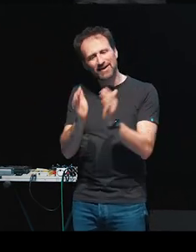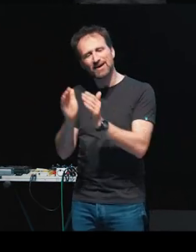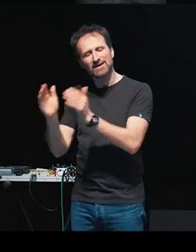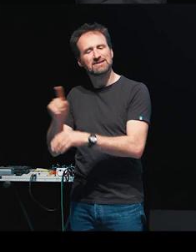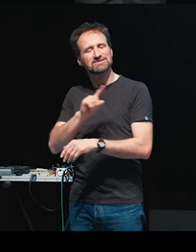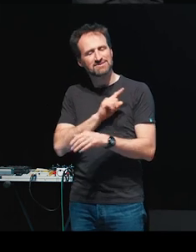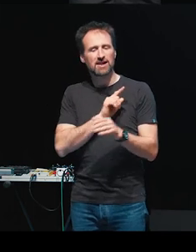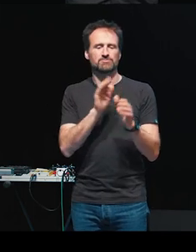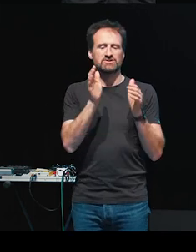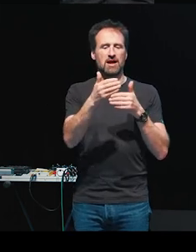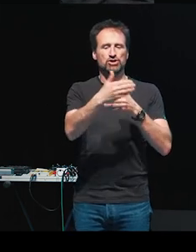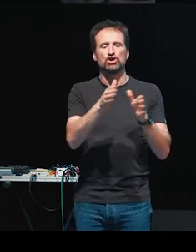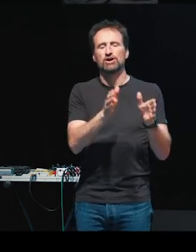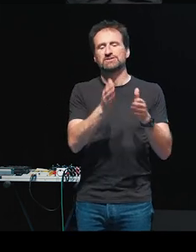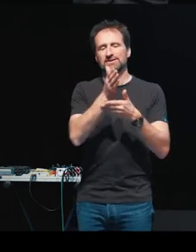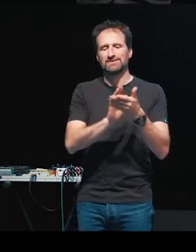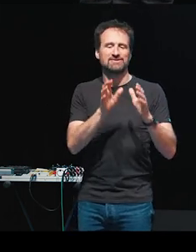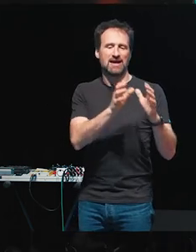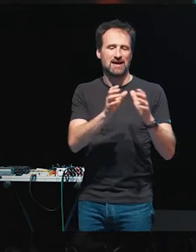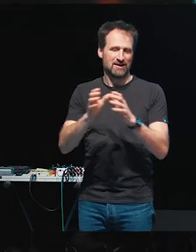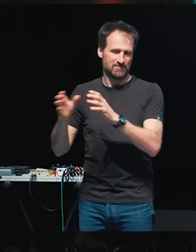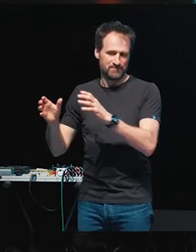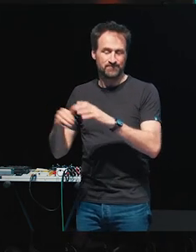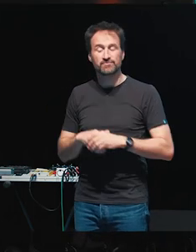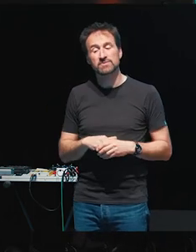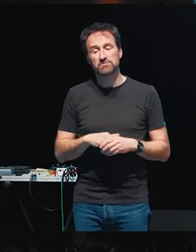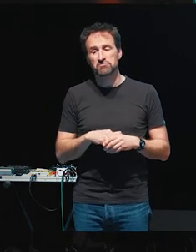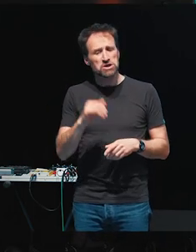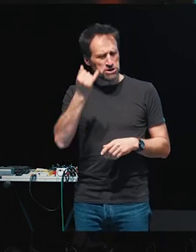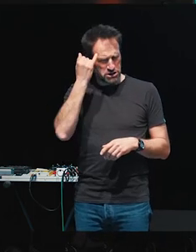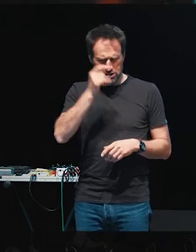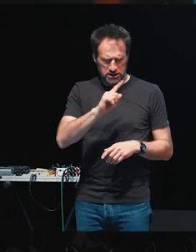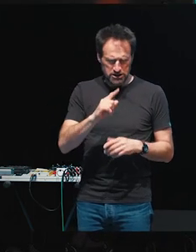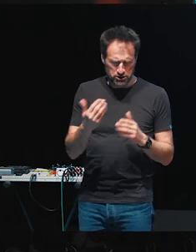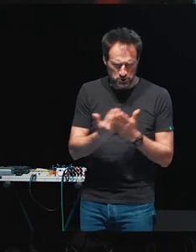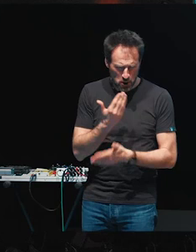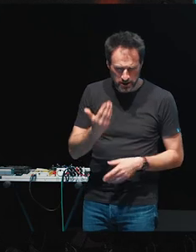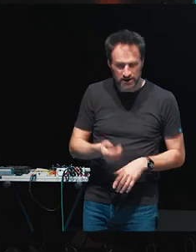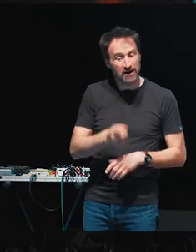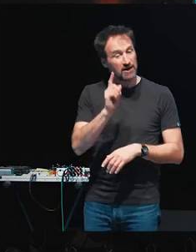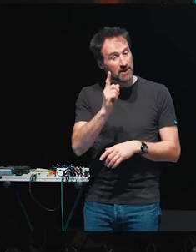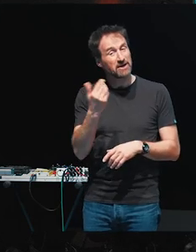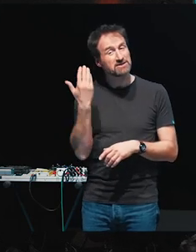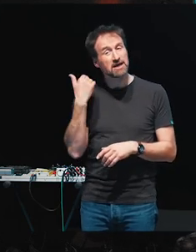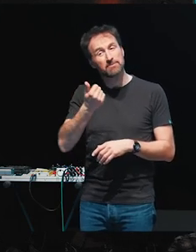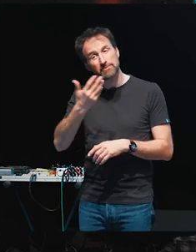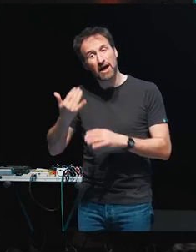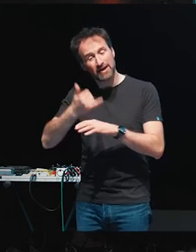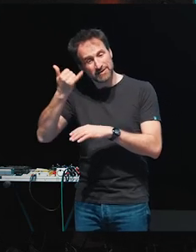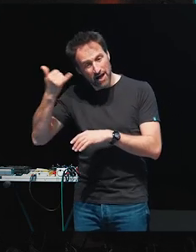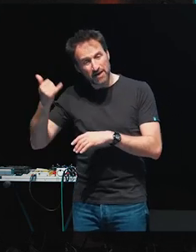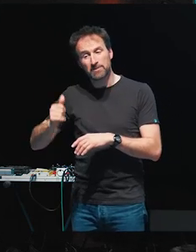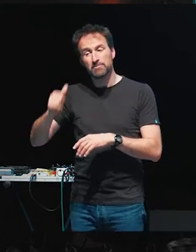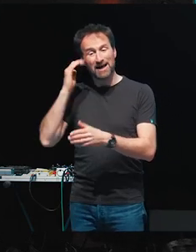parts. The idea is everything but new. But since several years, people in the back end are using it